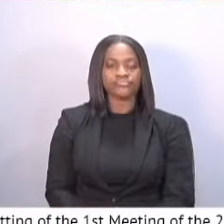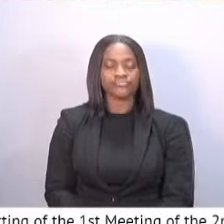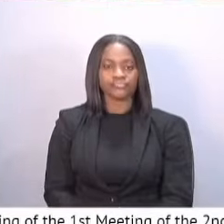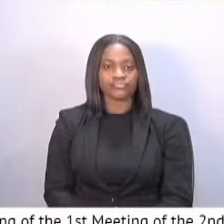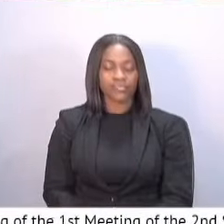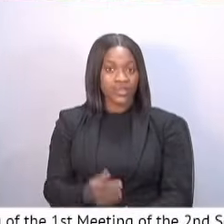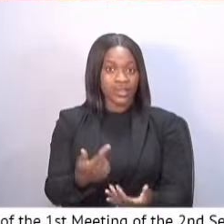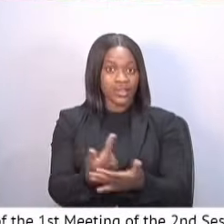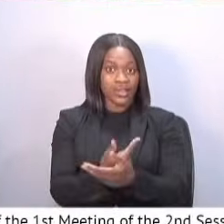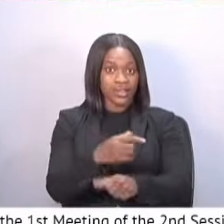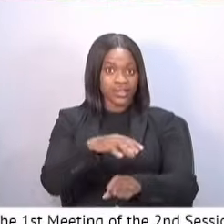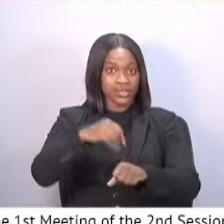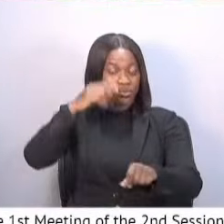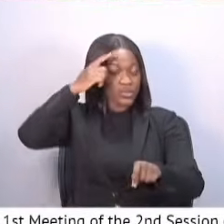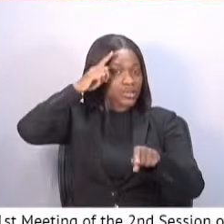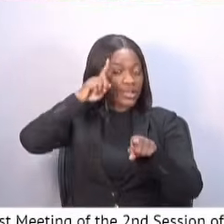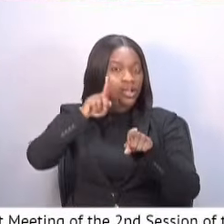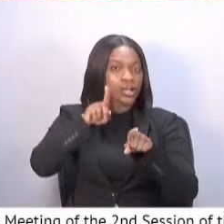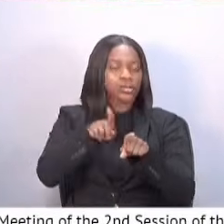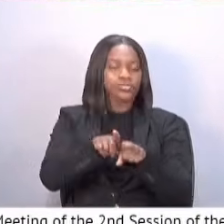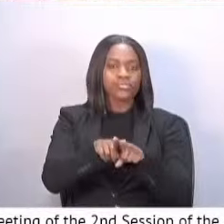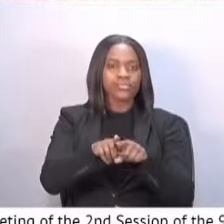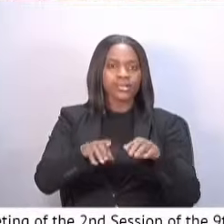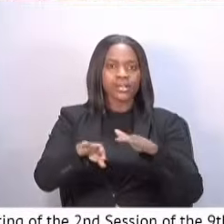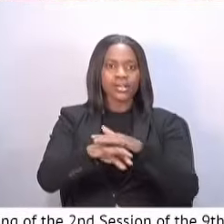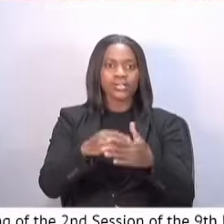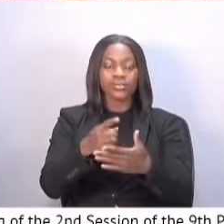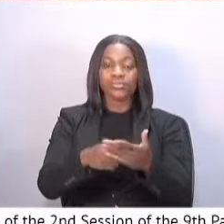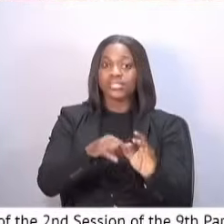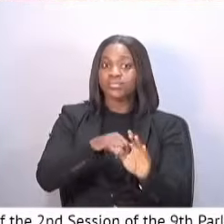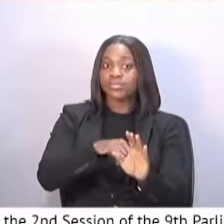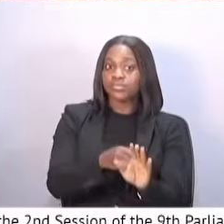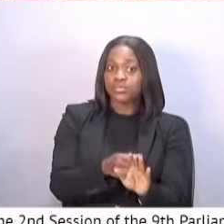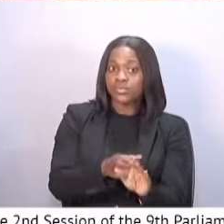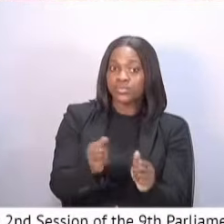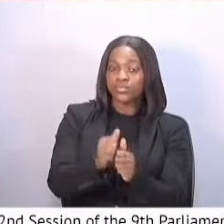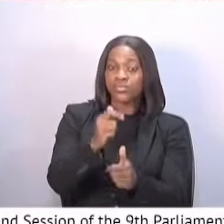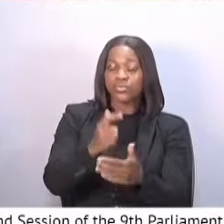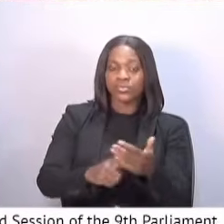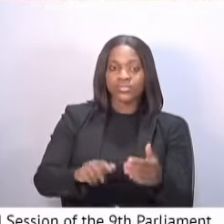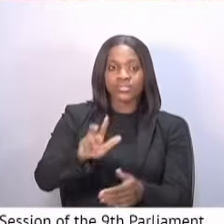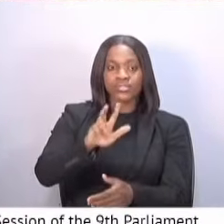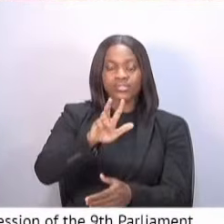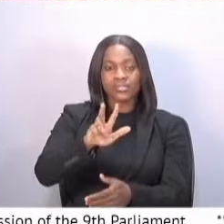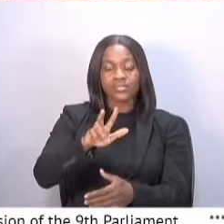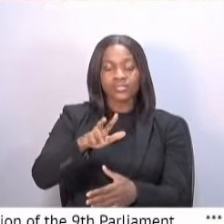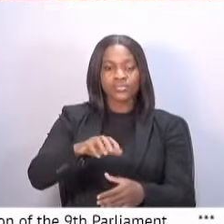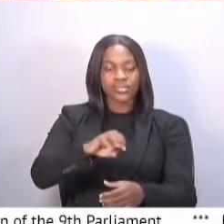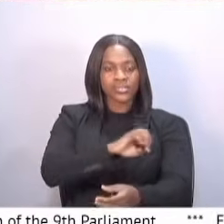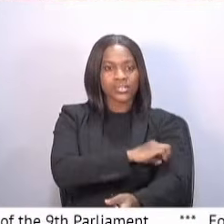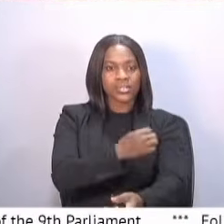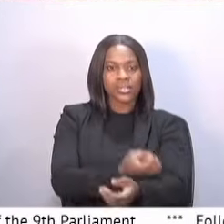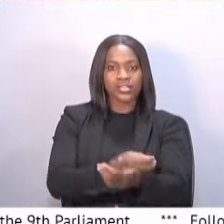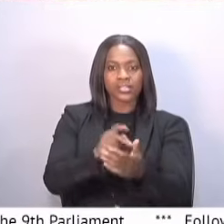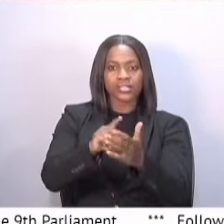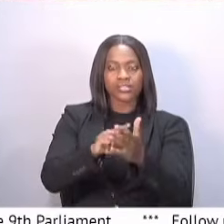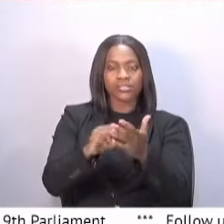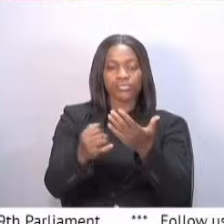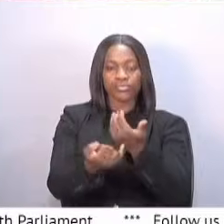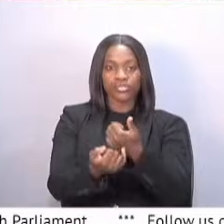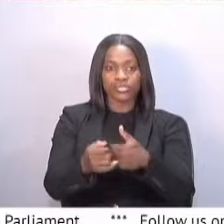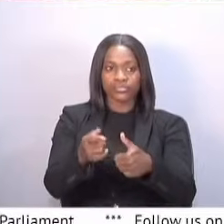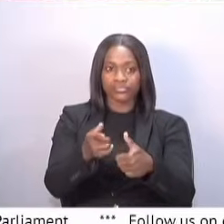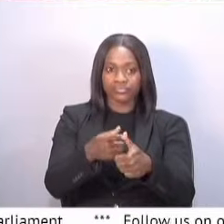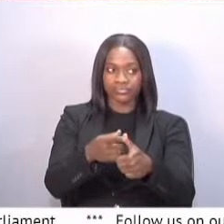the Ghana-Sweden agreement is under implementation with 3 energy-related projects. 1